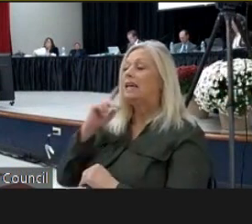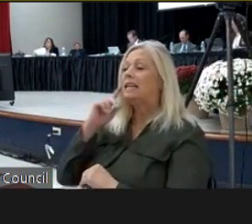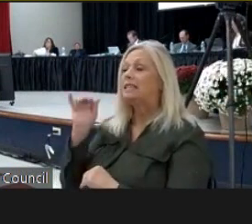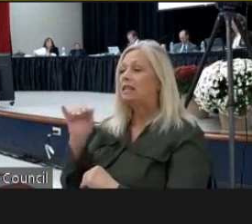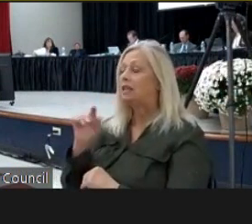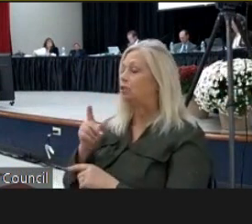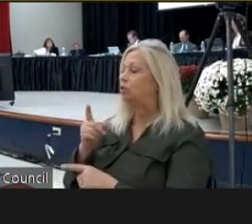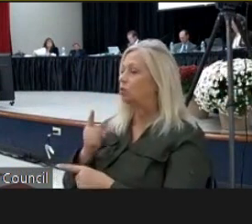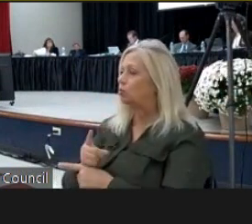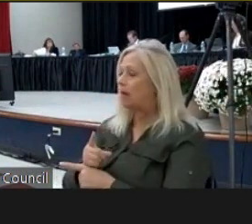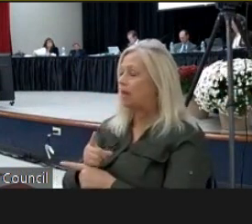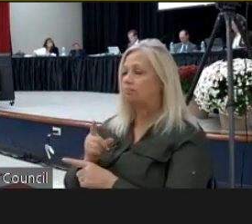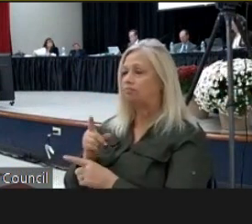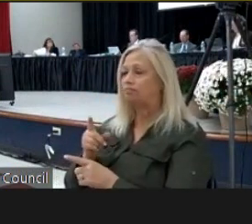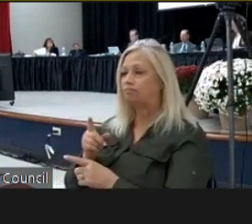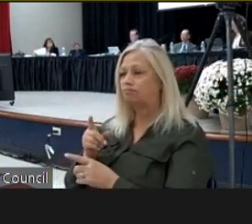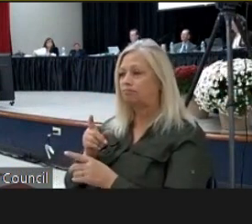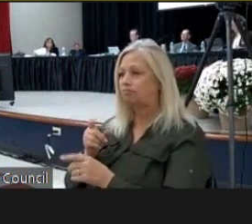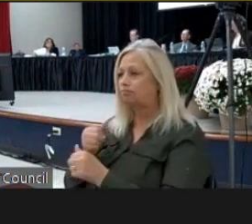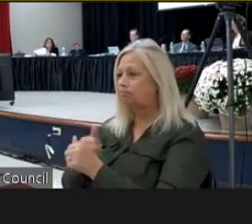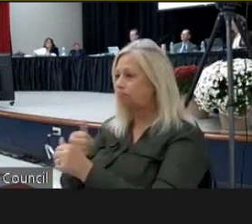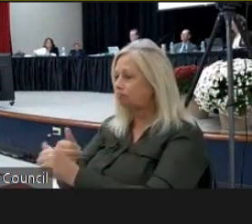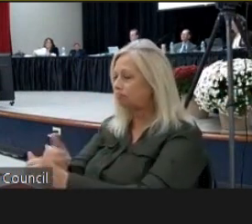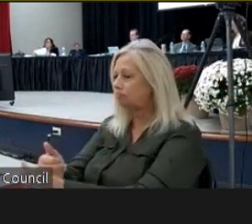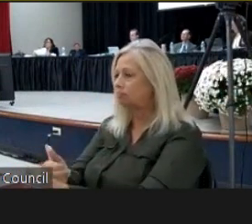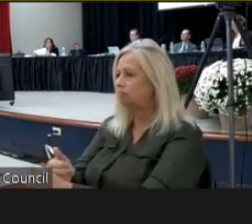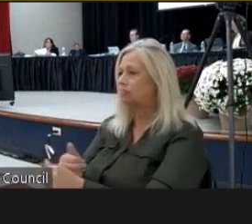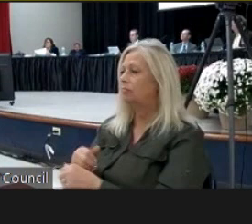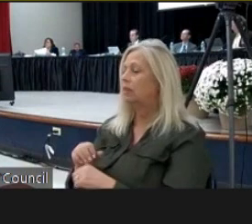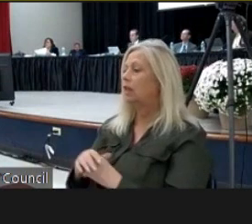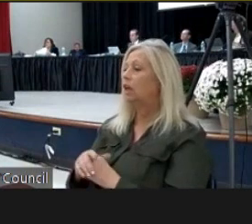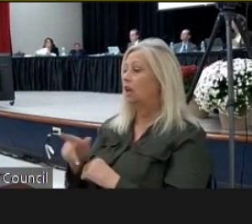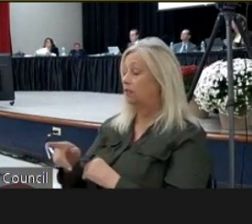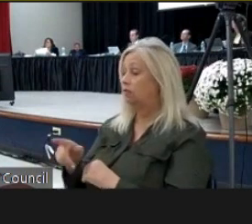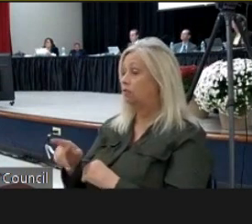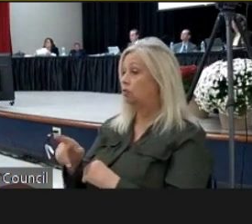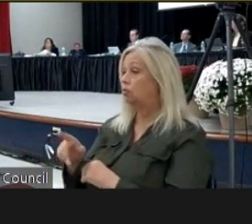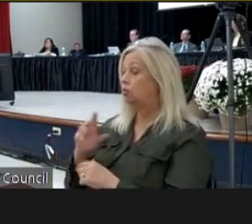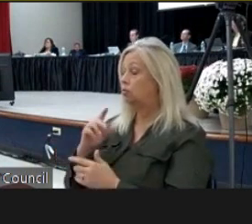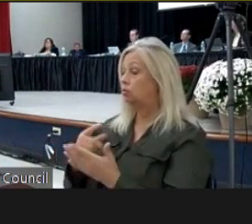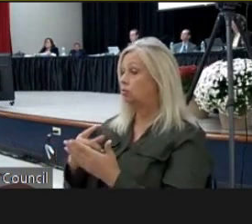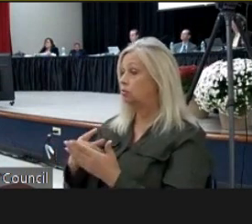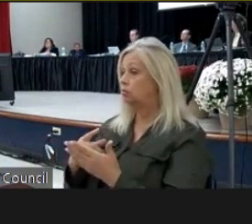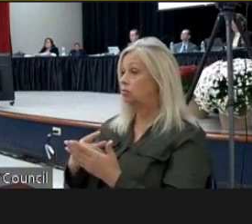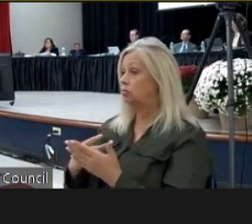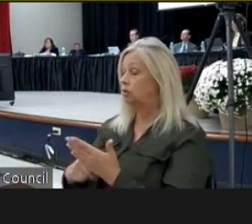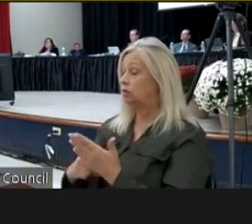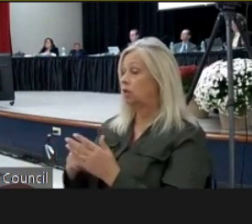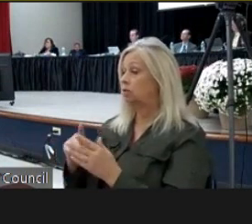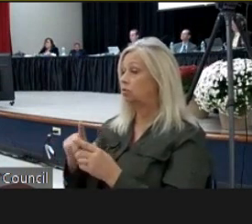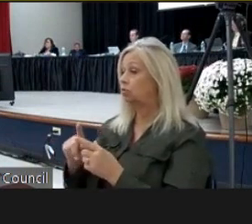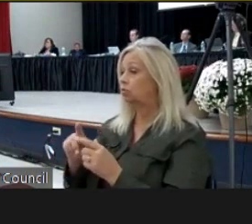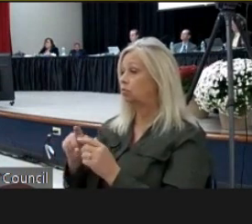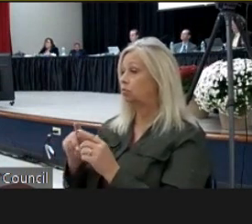Paris, have you selected a hotel that you're talking to or working with? Yep.